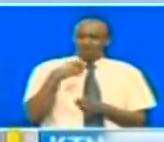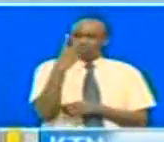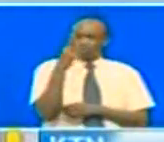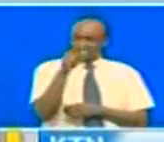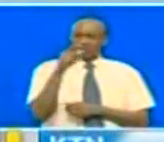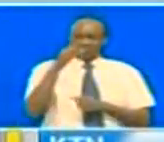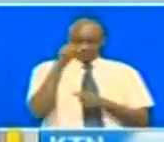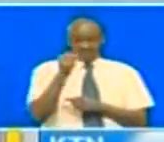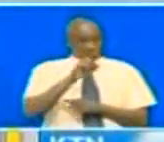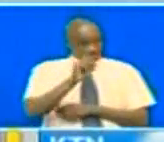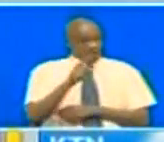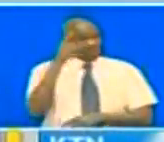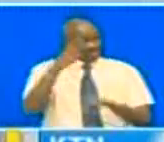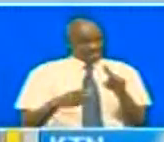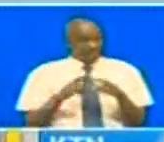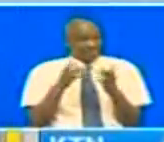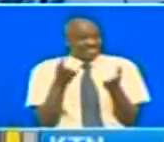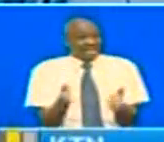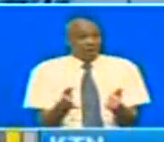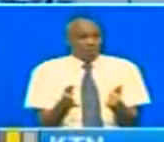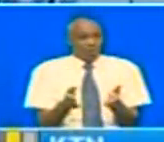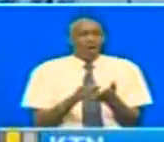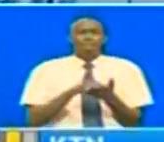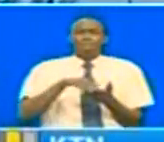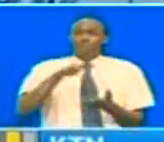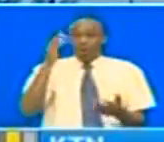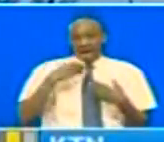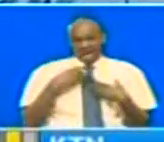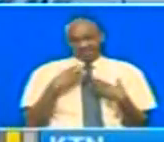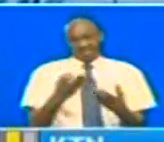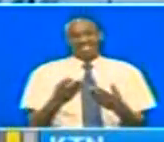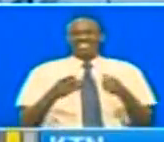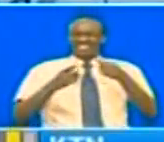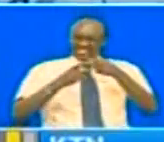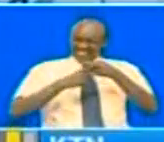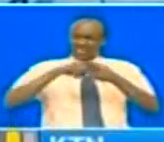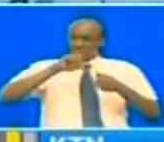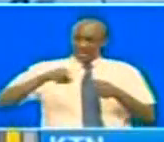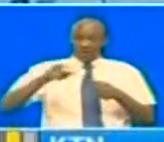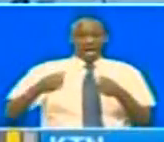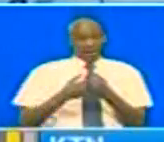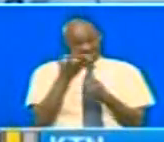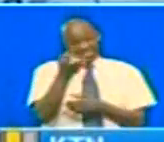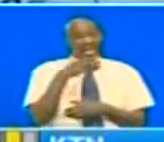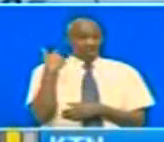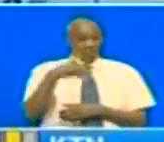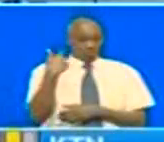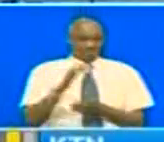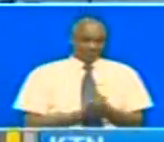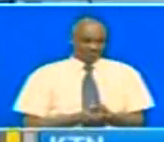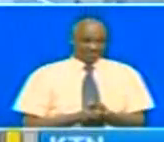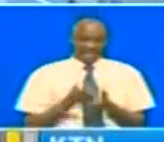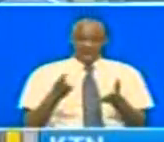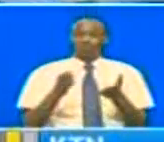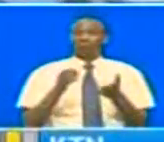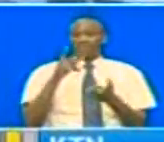million passengers annually, but has since stretched to the limit with over 6 million passengers passing through the airport. The airport